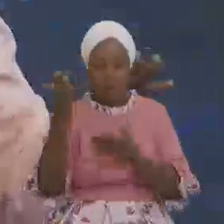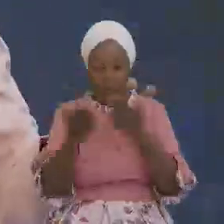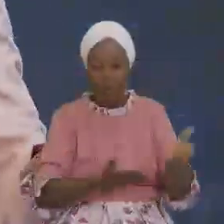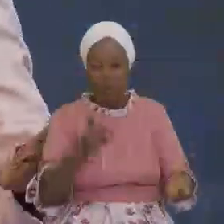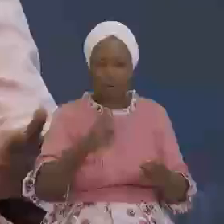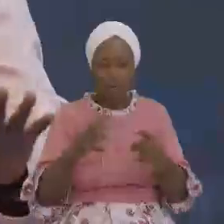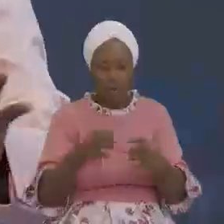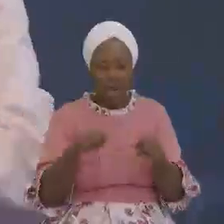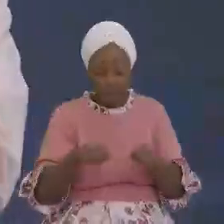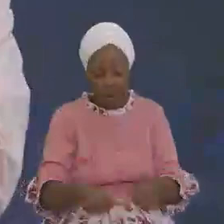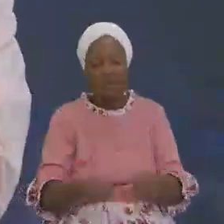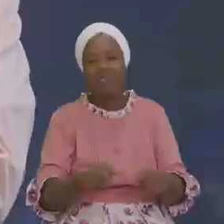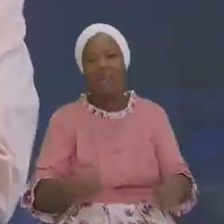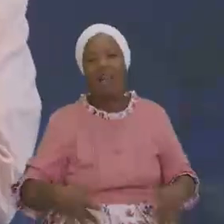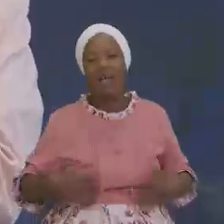abounding life.